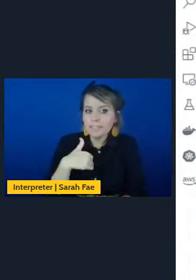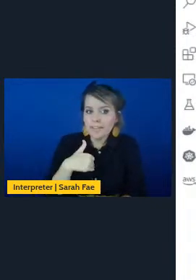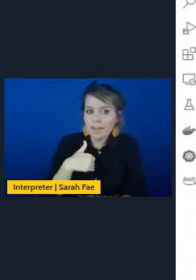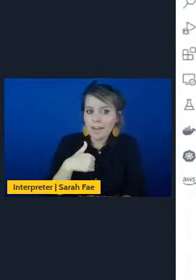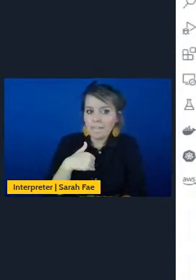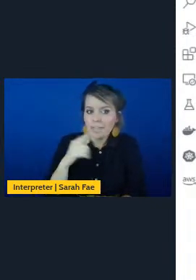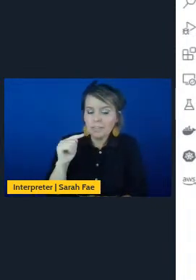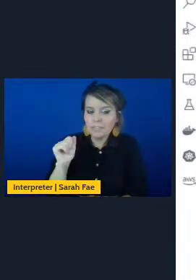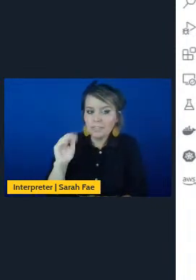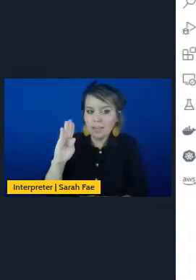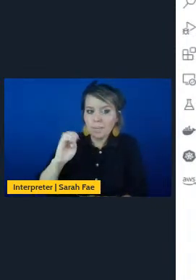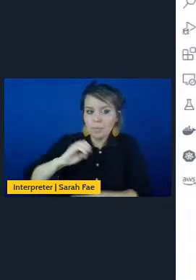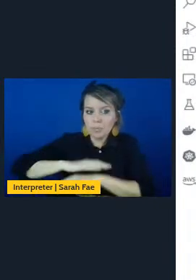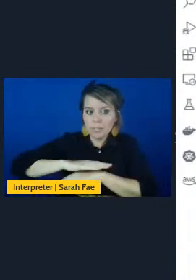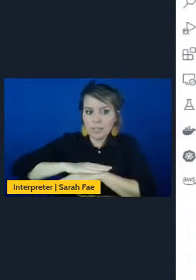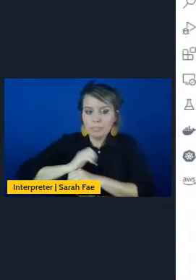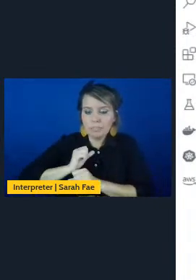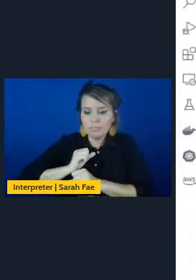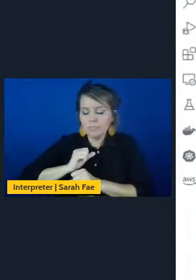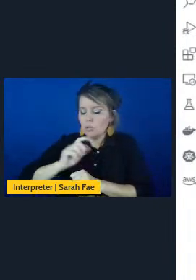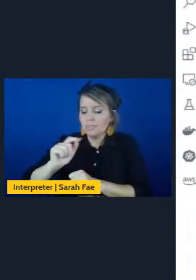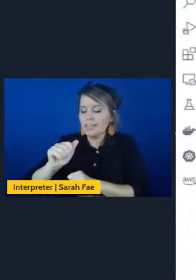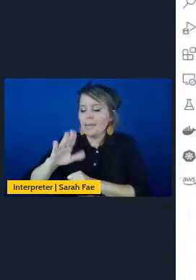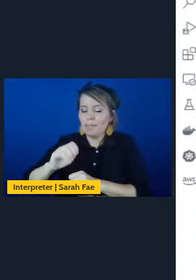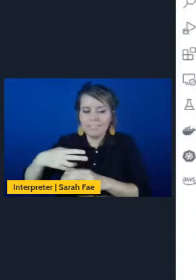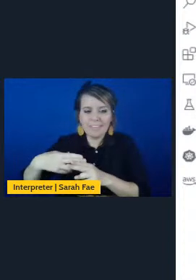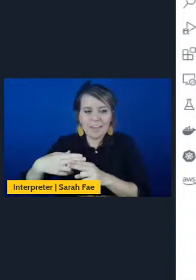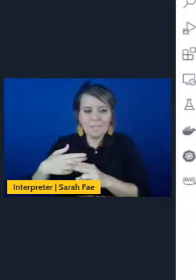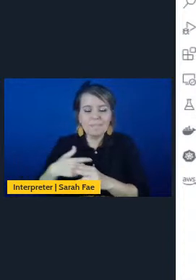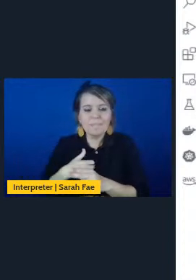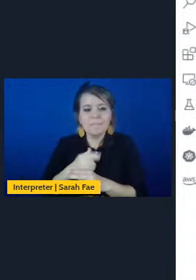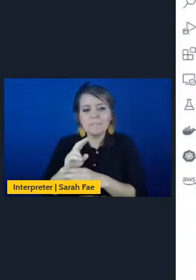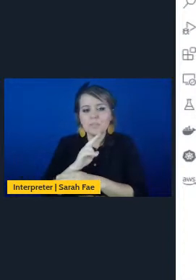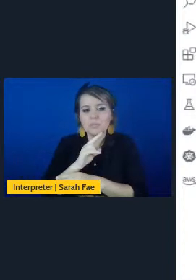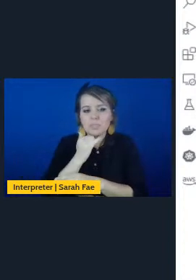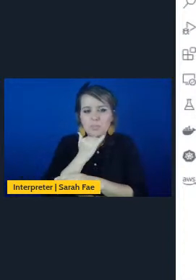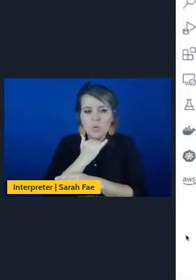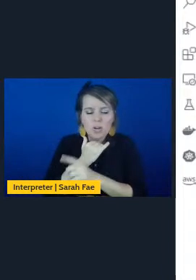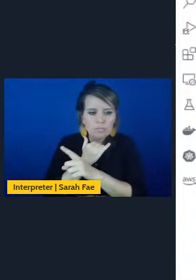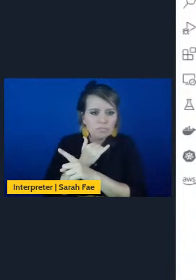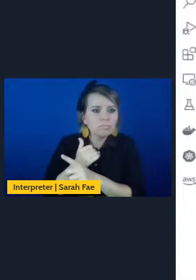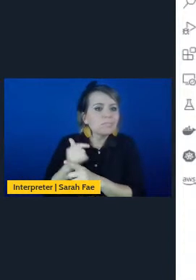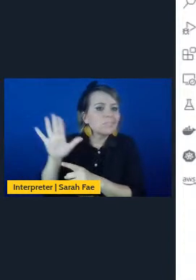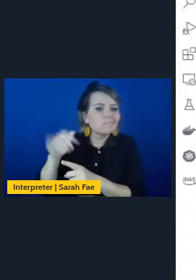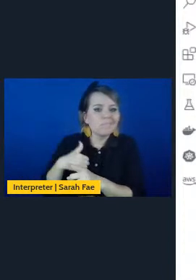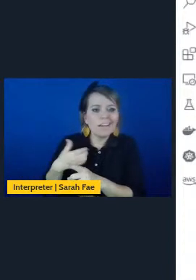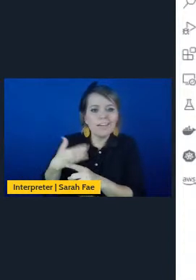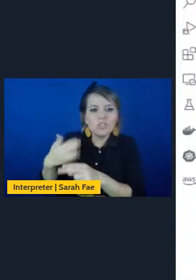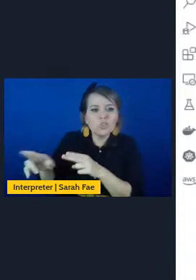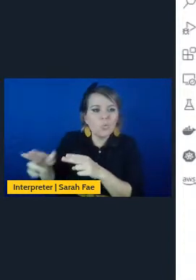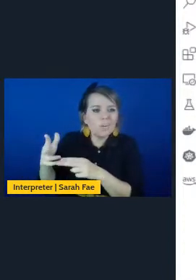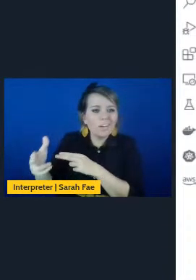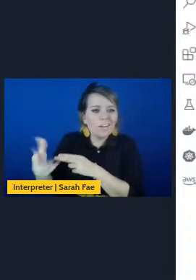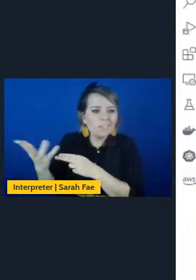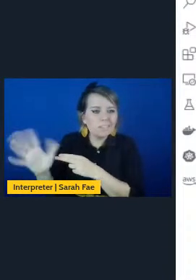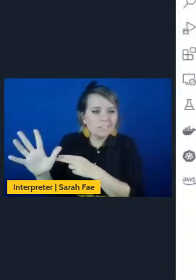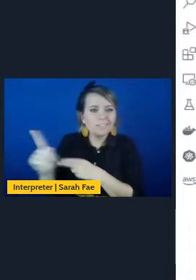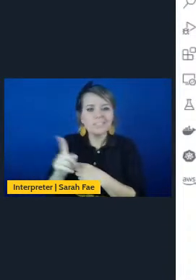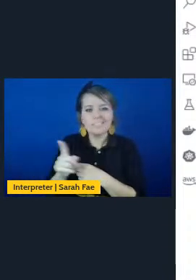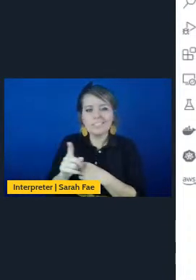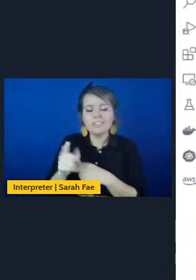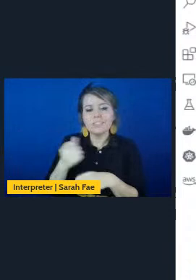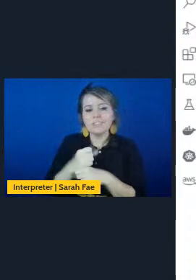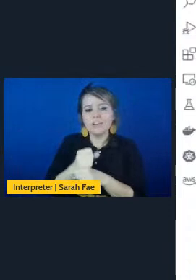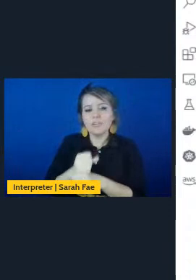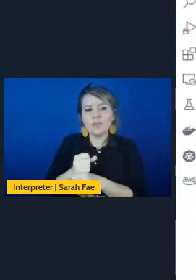name. Actually, I'm using the wrong, yeah, I had a shortcut here. So this generated, as you can see, a